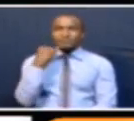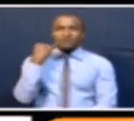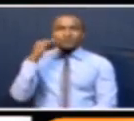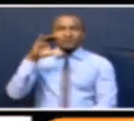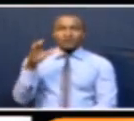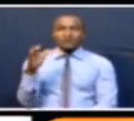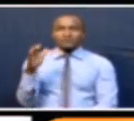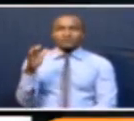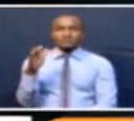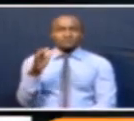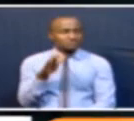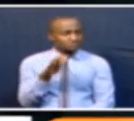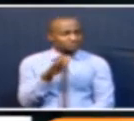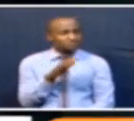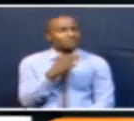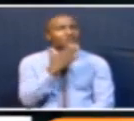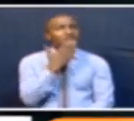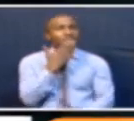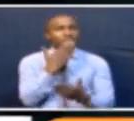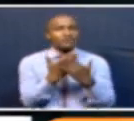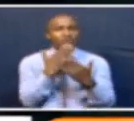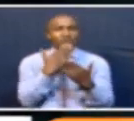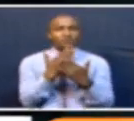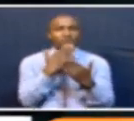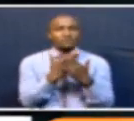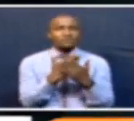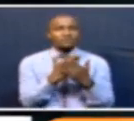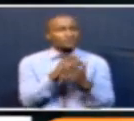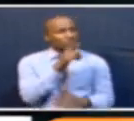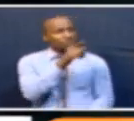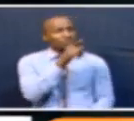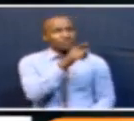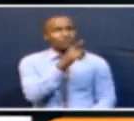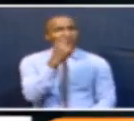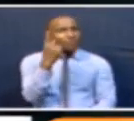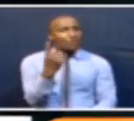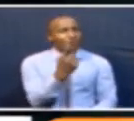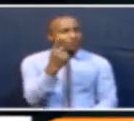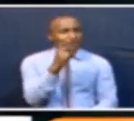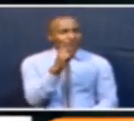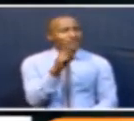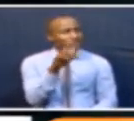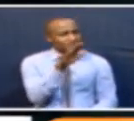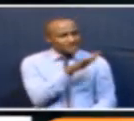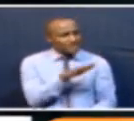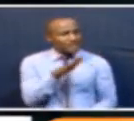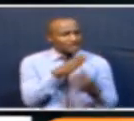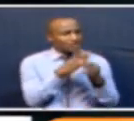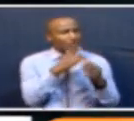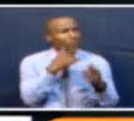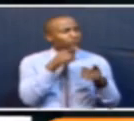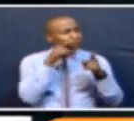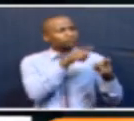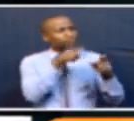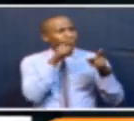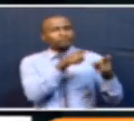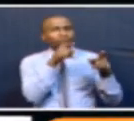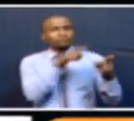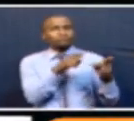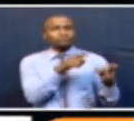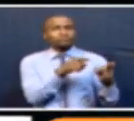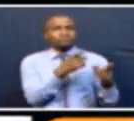Good evening, Senator, and thank you for joining us. Why are you the only area leader who is still talking about this? I